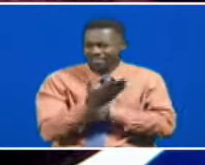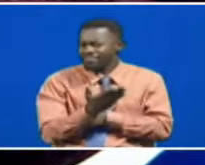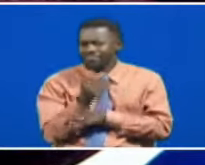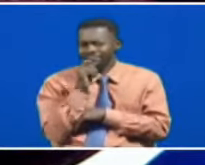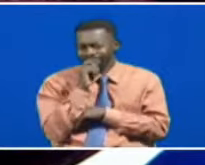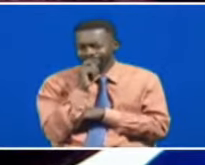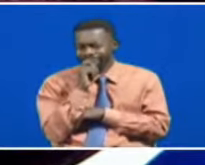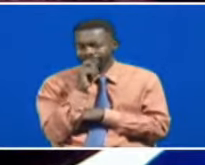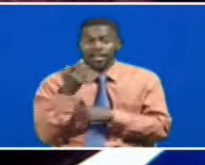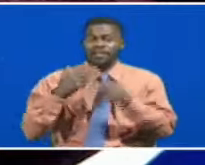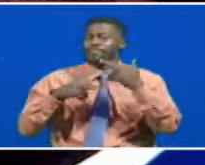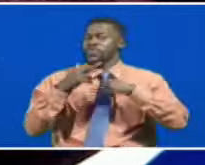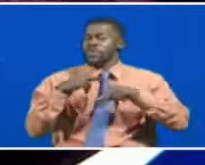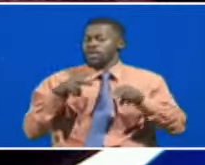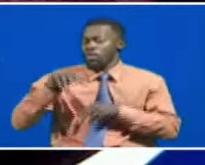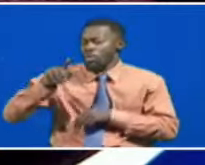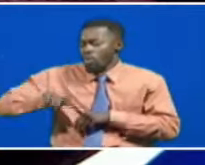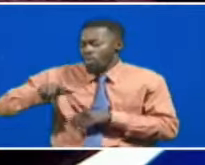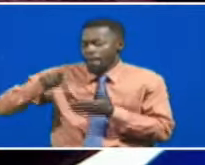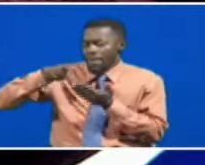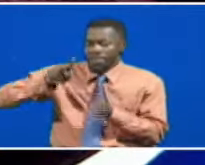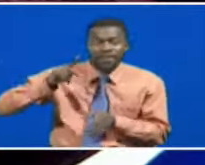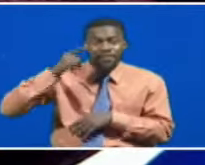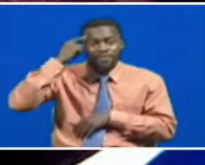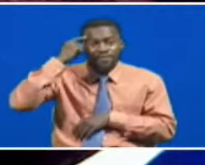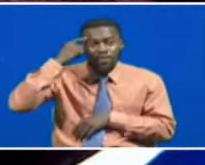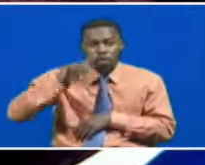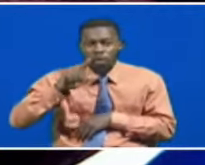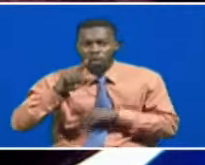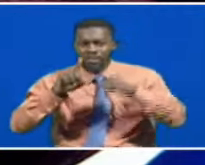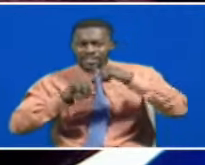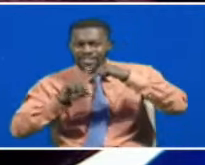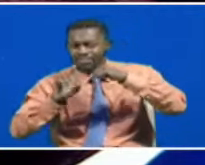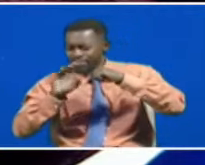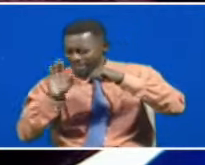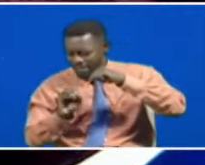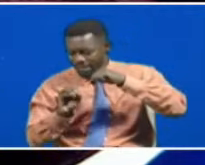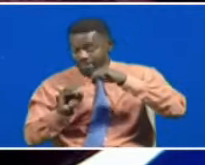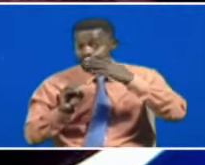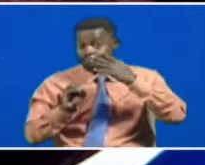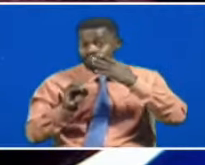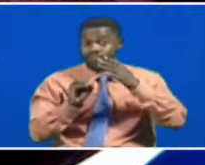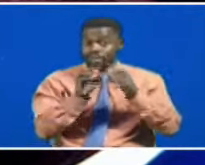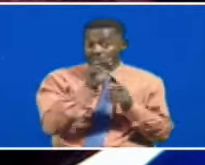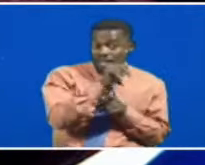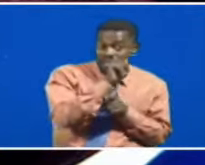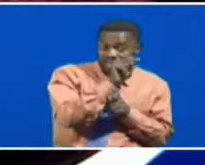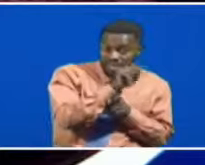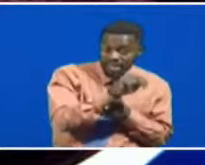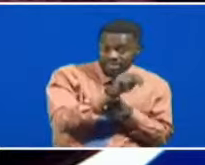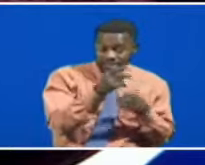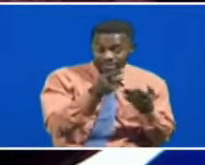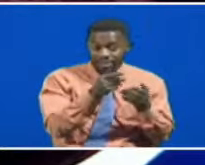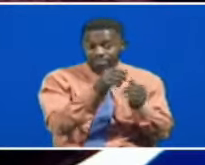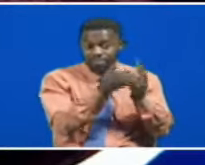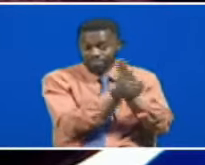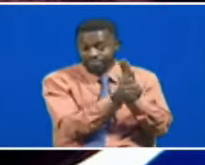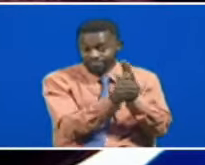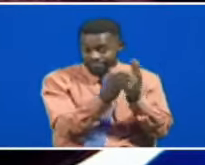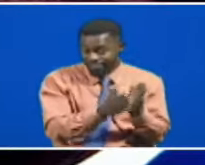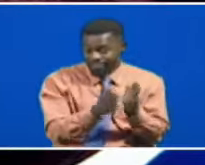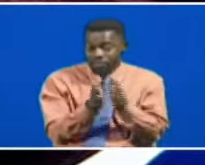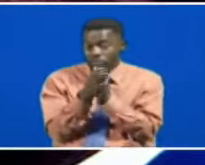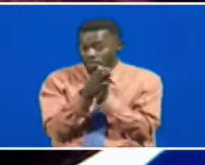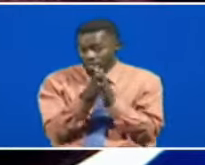of reviewing the minimum wage bill by at least 6%. KTN's Noah Kipkemboi kicks off our bulletin